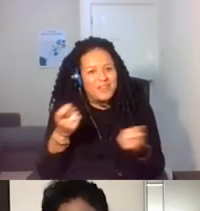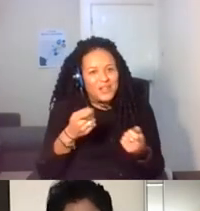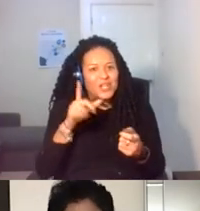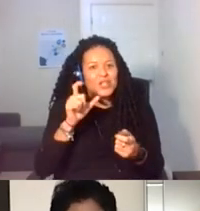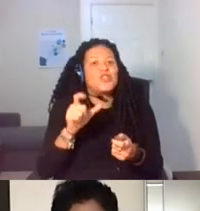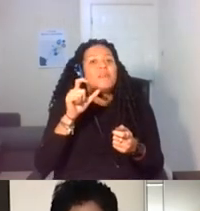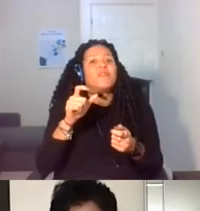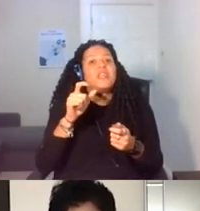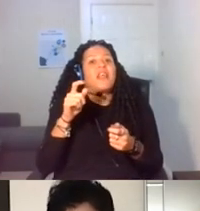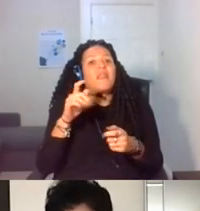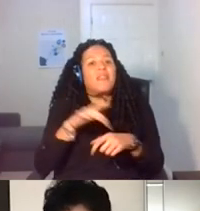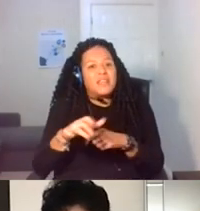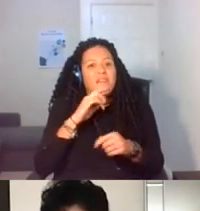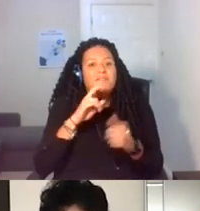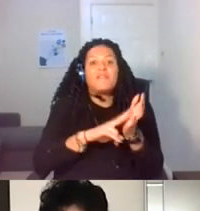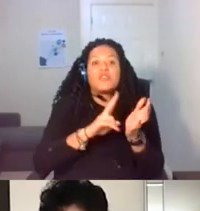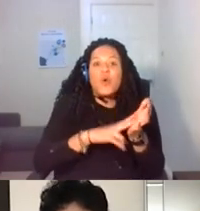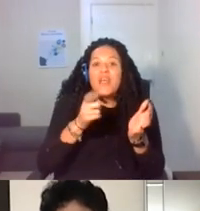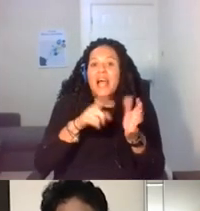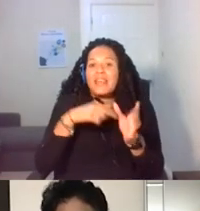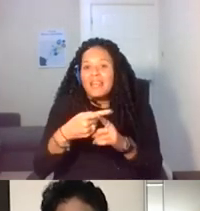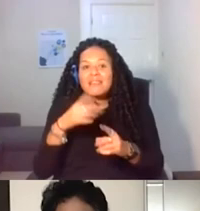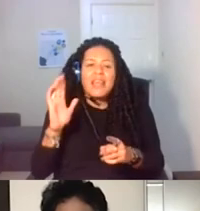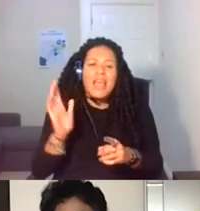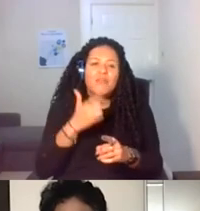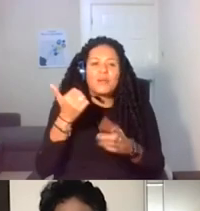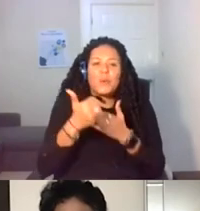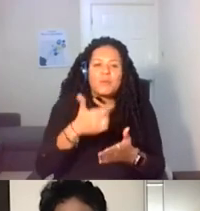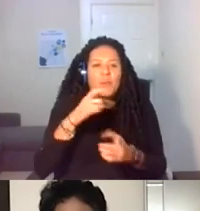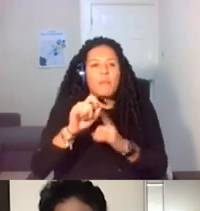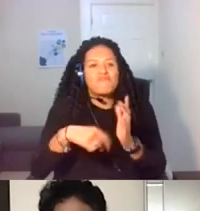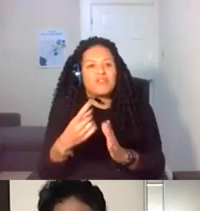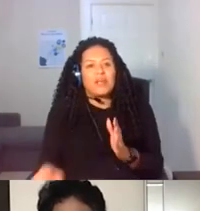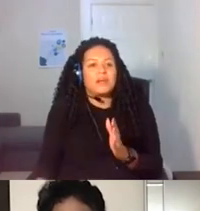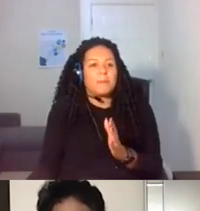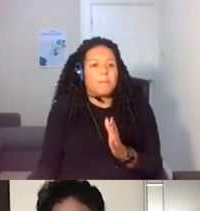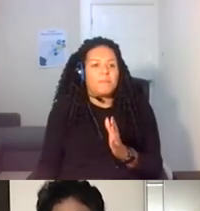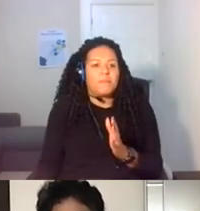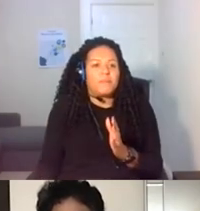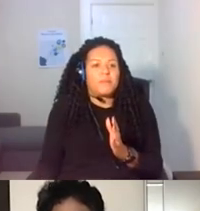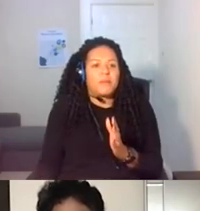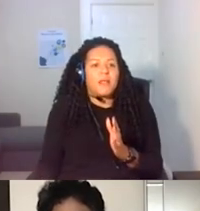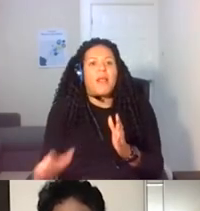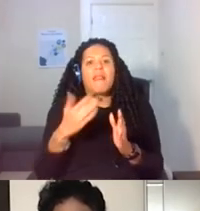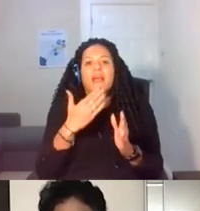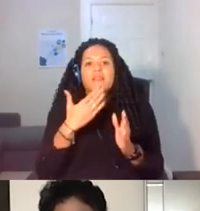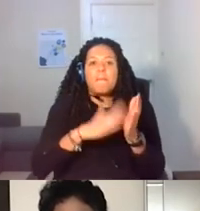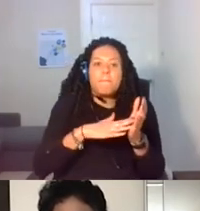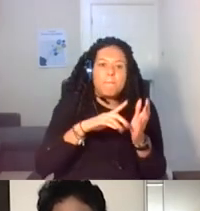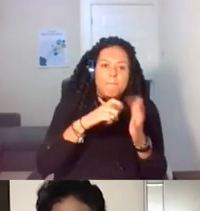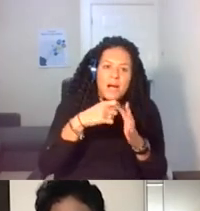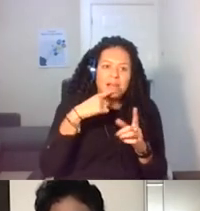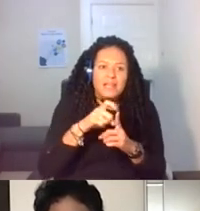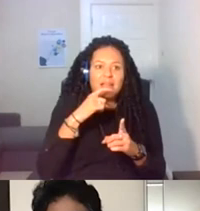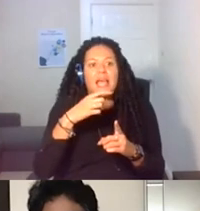Theatre's Victoria and Alex, and everyone who has supported this project at Chelmsford City Council, thanks to Mark DF, Essex 2020,